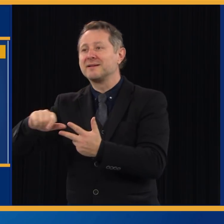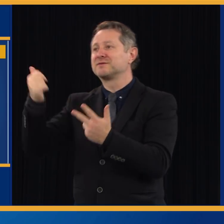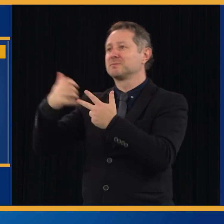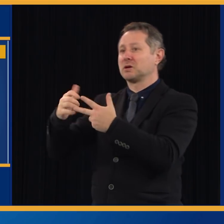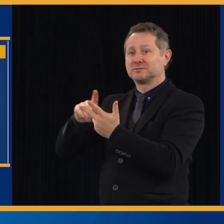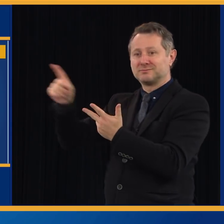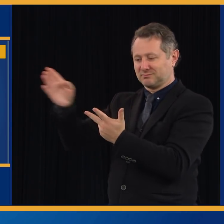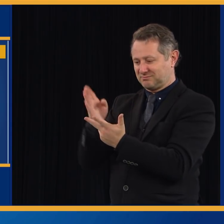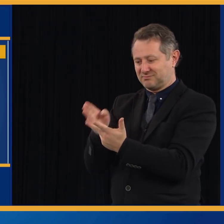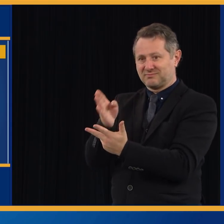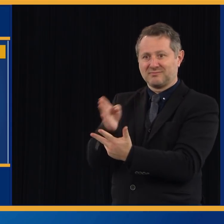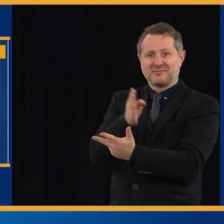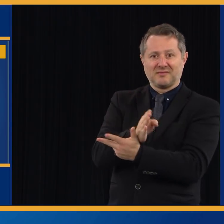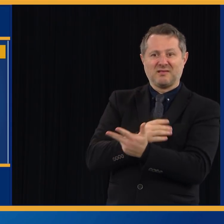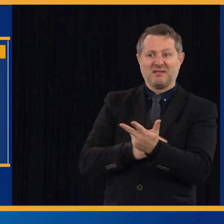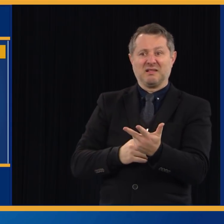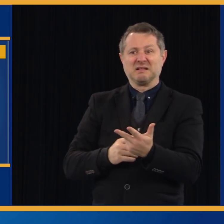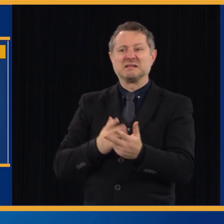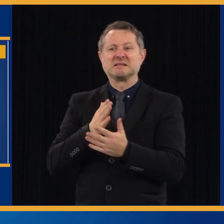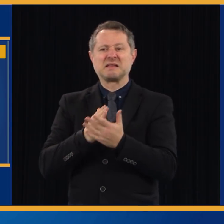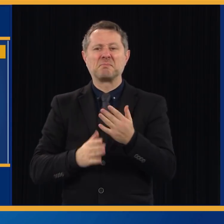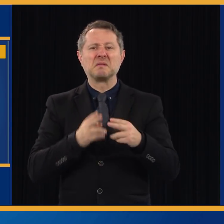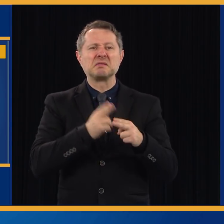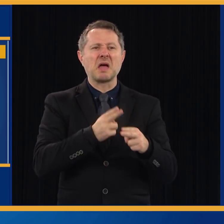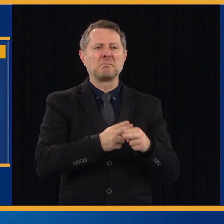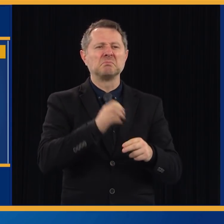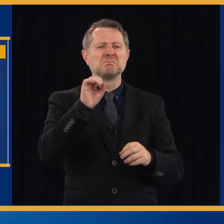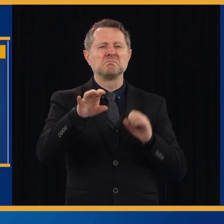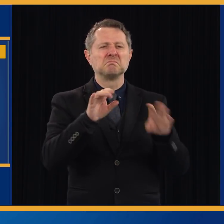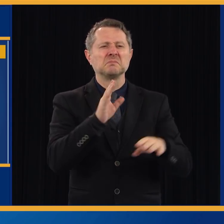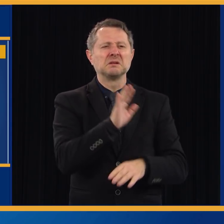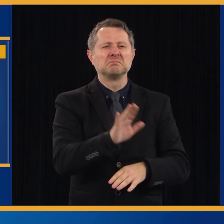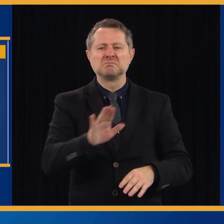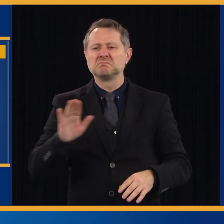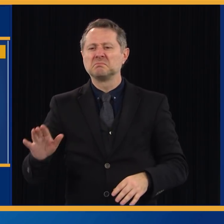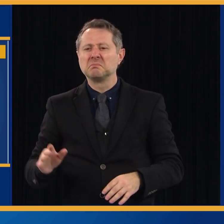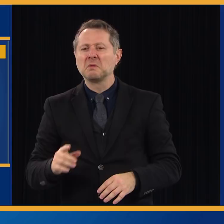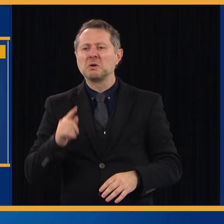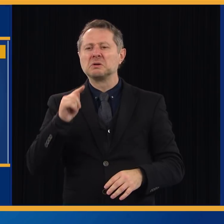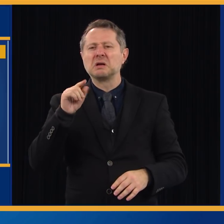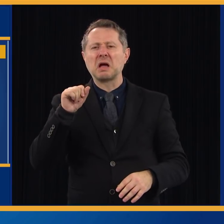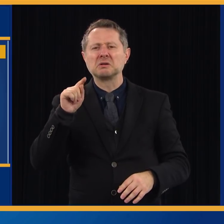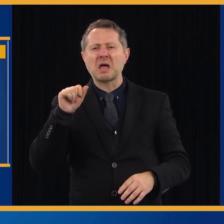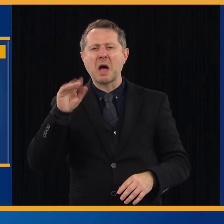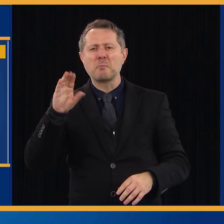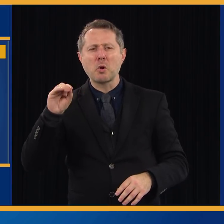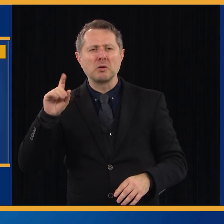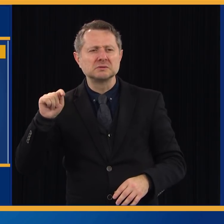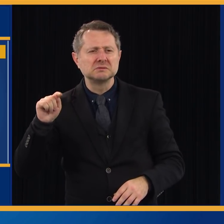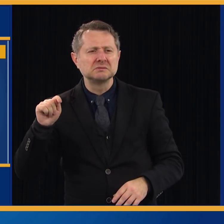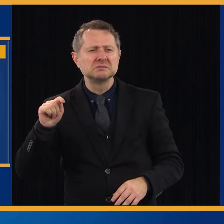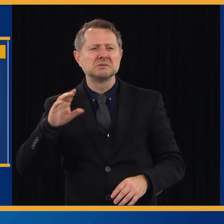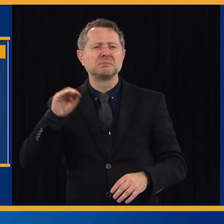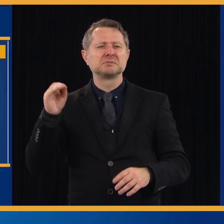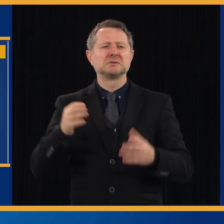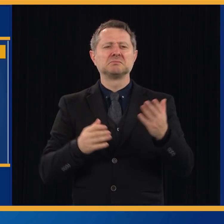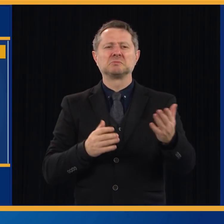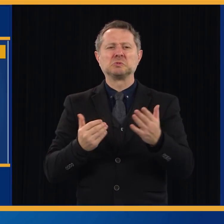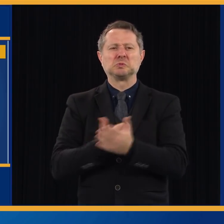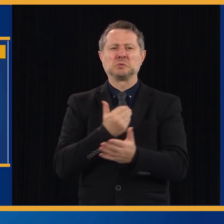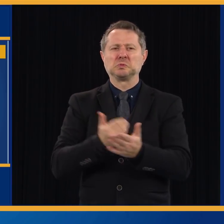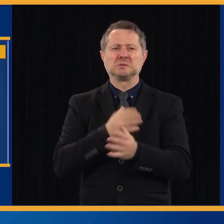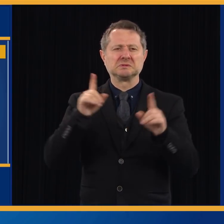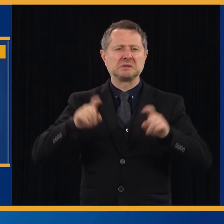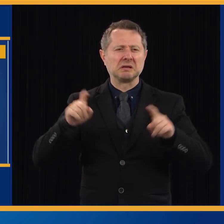of the big manufacturers, not all of them. You hear about Abbott, which has a new fast test. And these companies are all working to